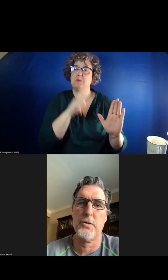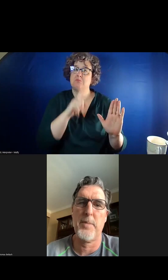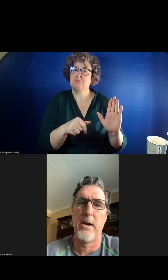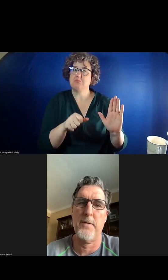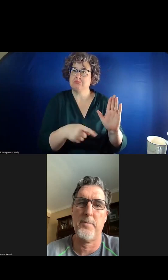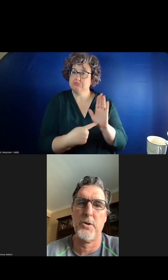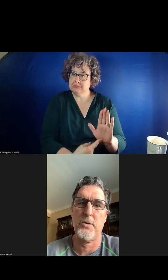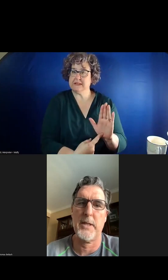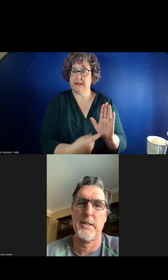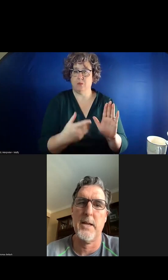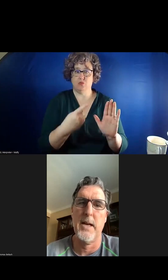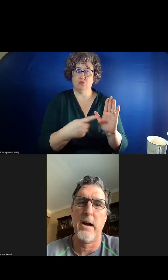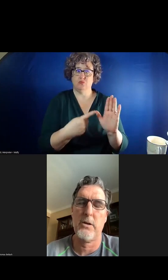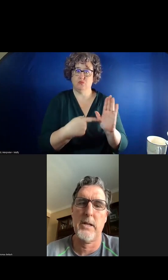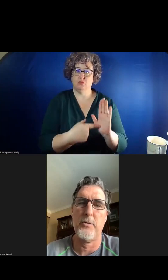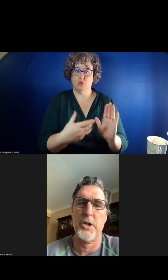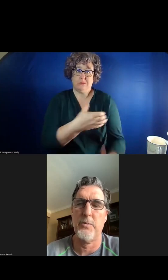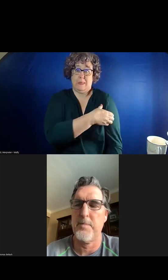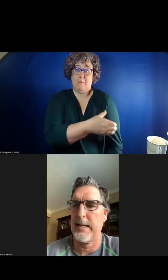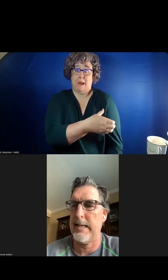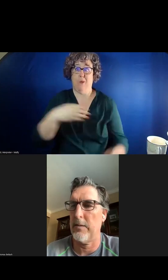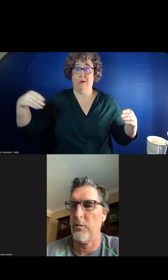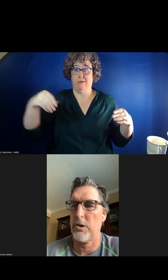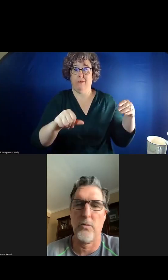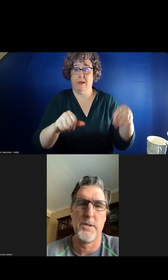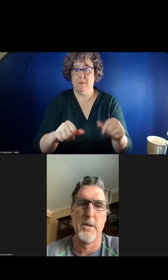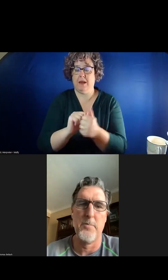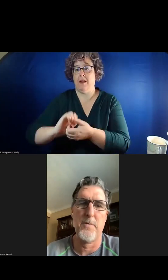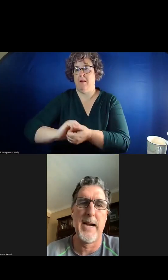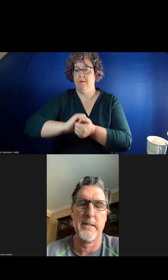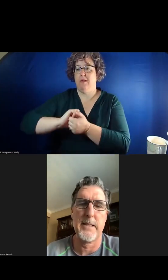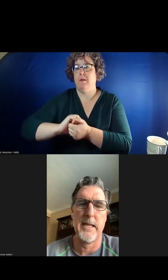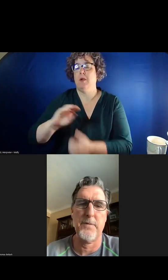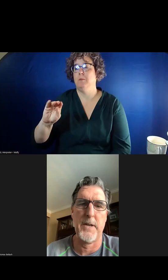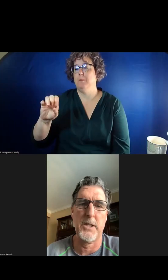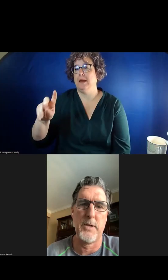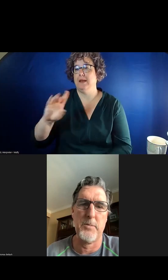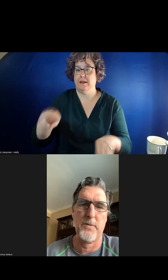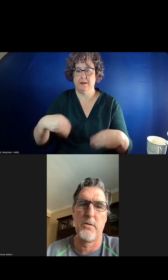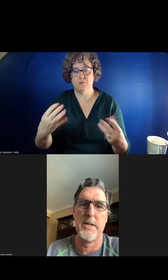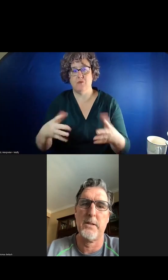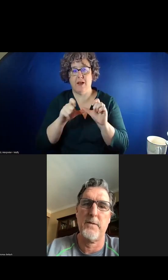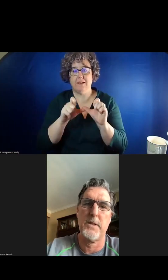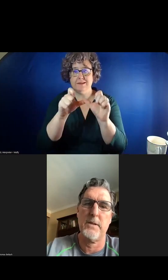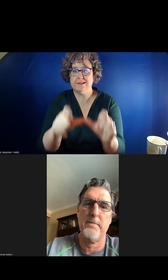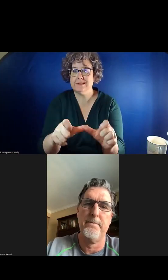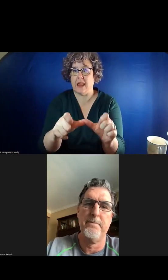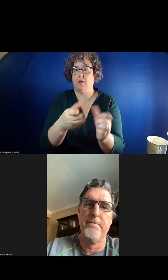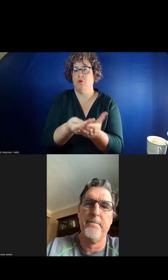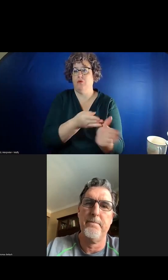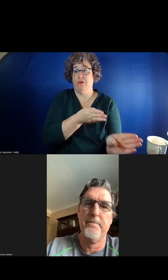It shows the power of the purse strings and how collaboration with Medicaid can work towards providing sustainable funding streams for crisis